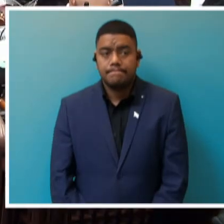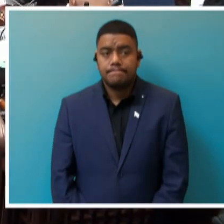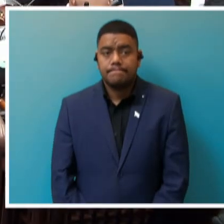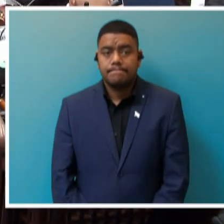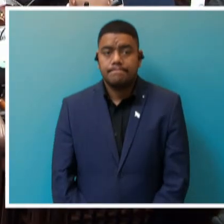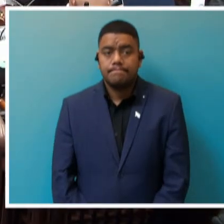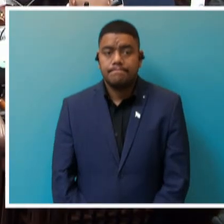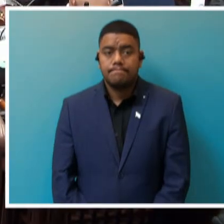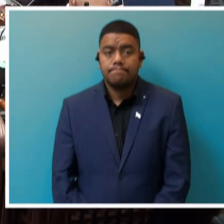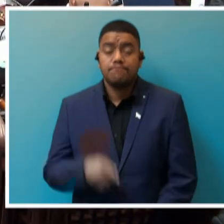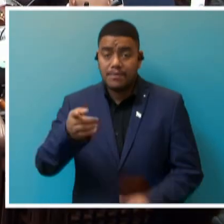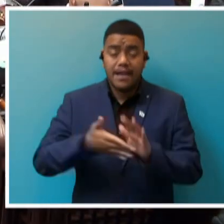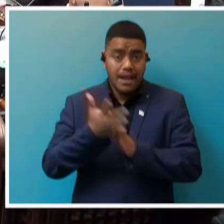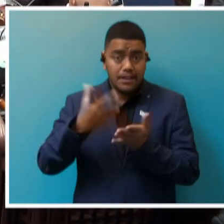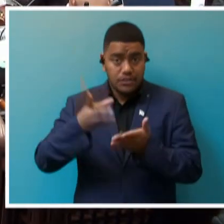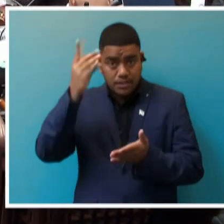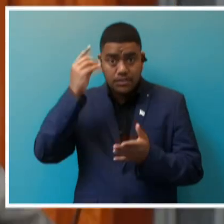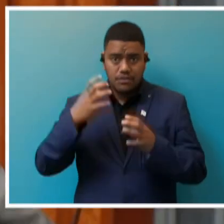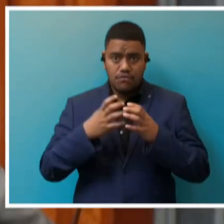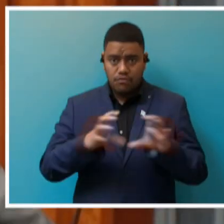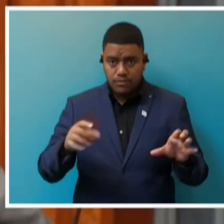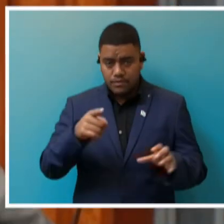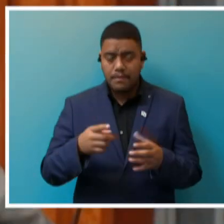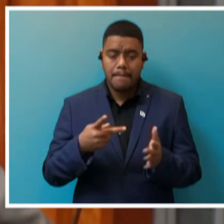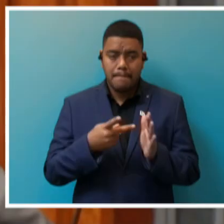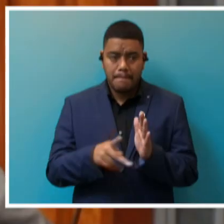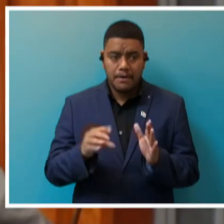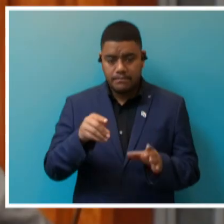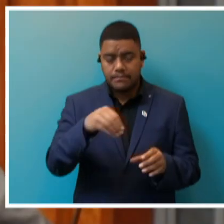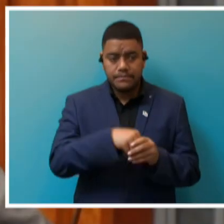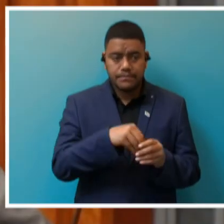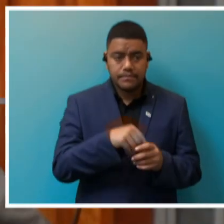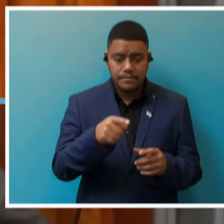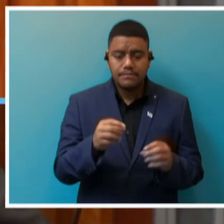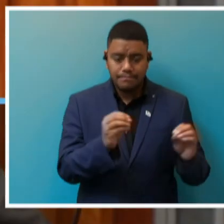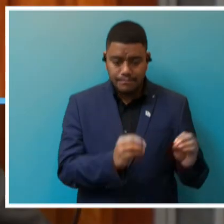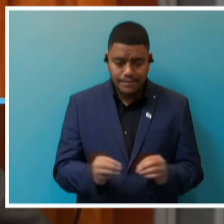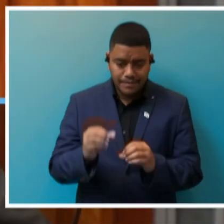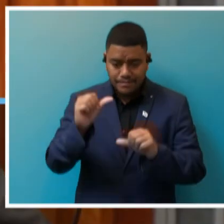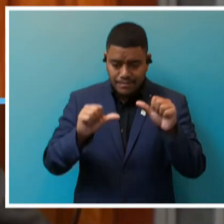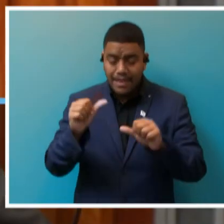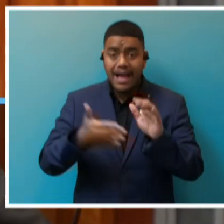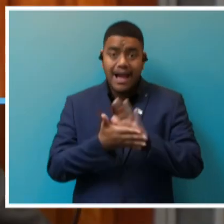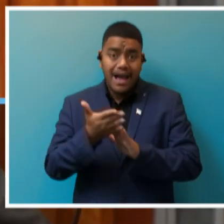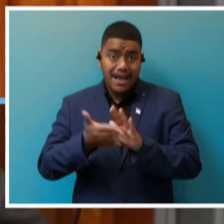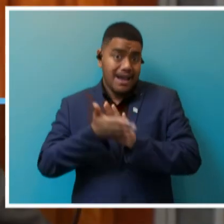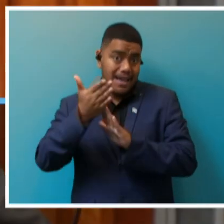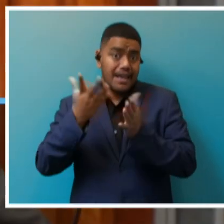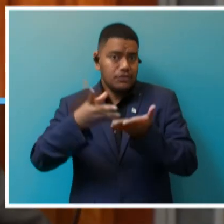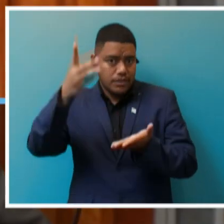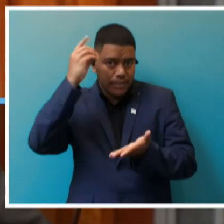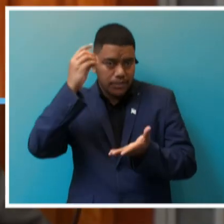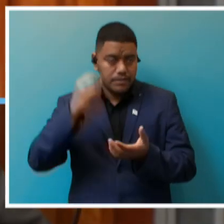The Higher Education Commission, as part of its current operation, monitors higher education institutions on